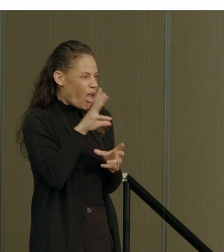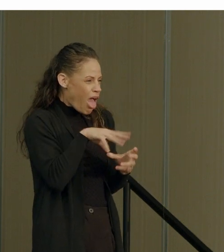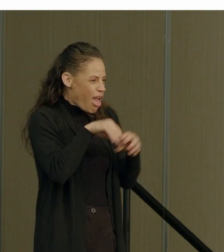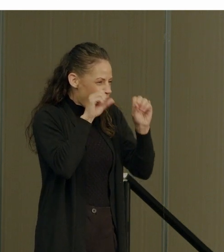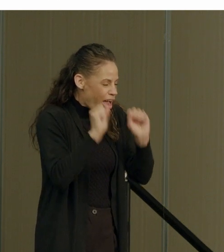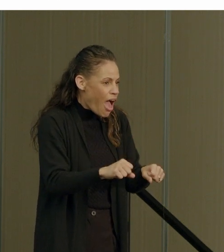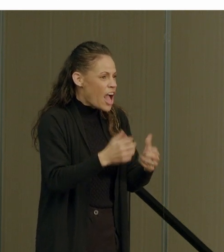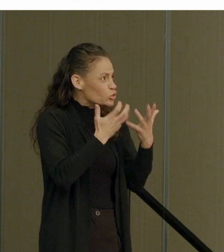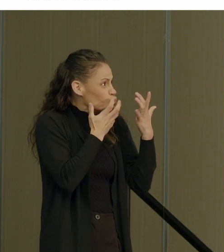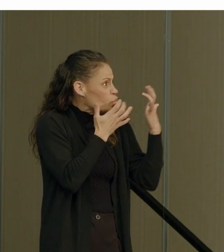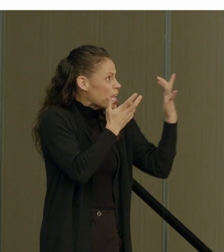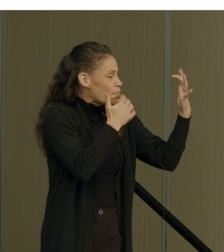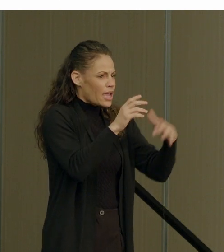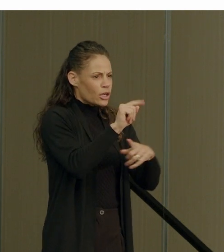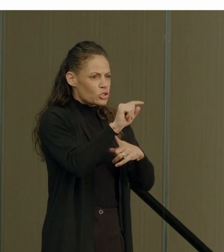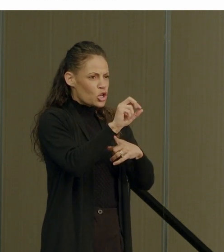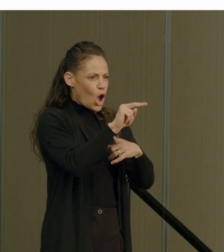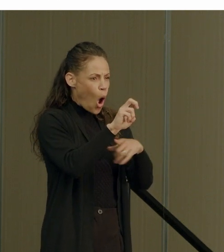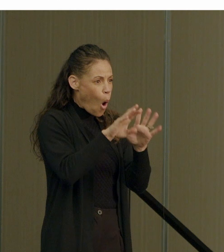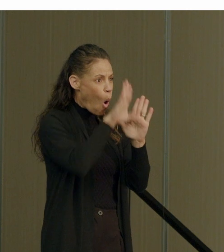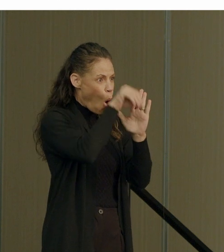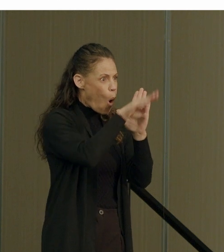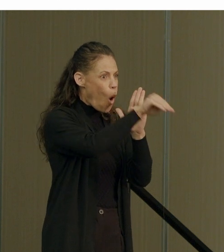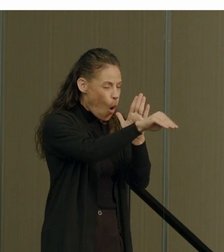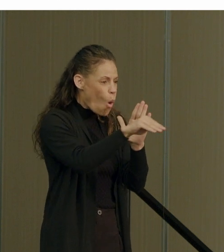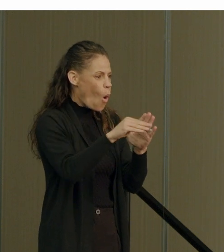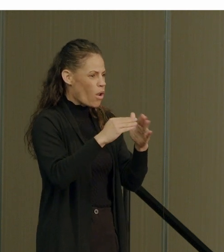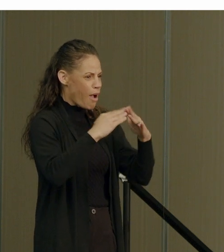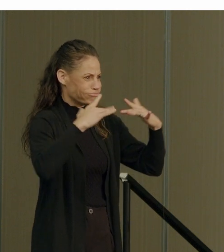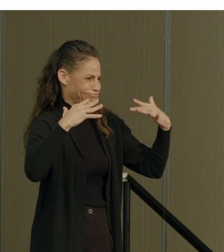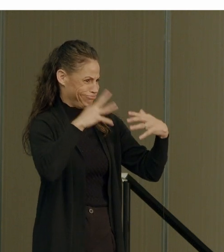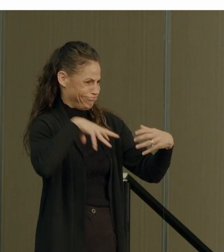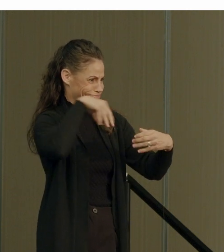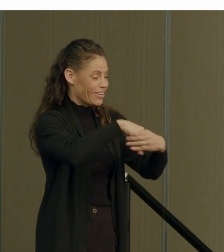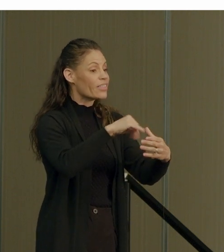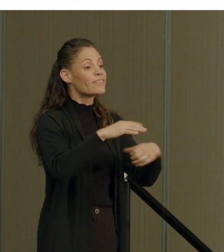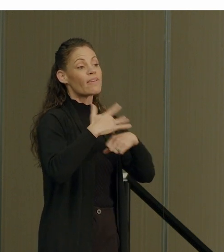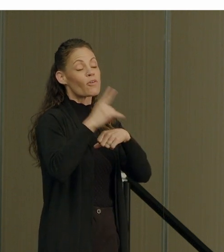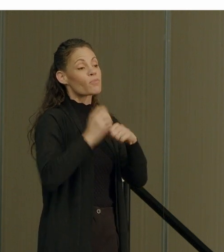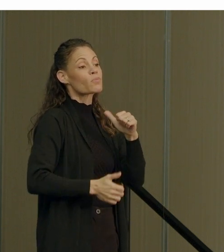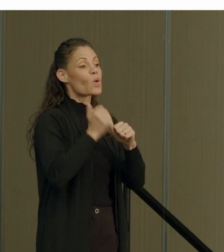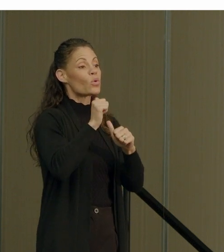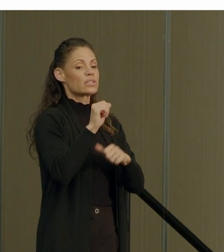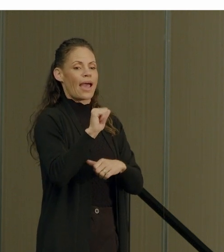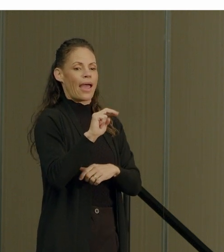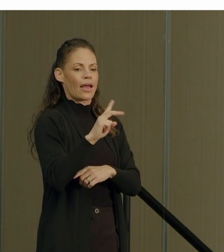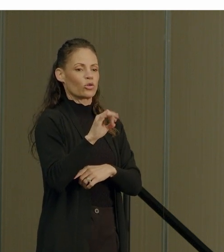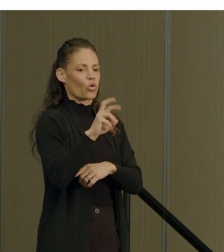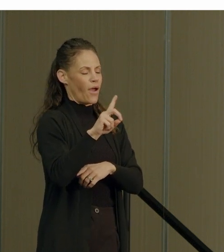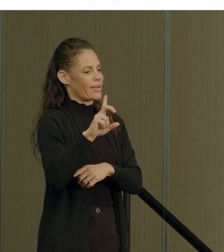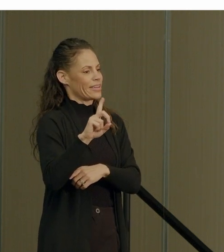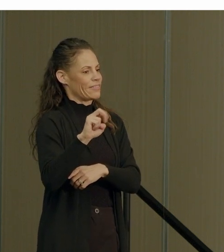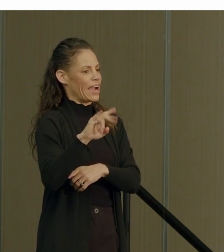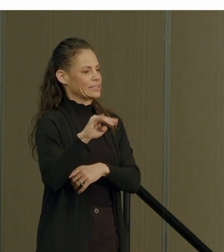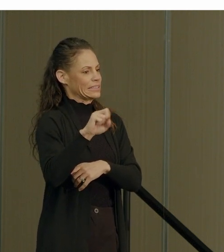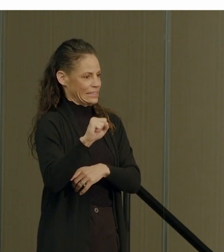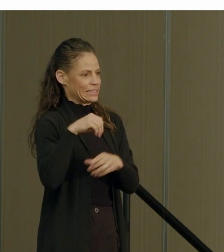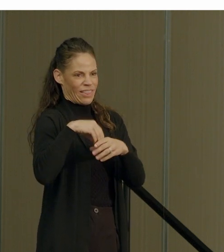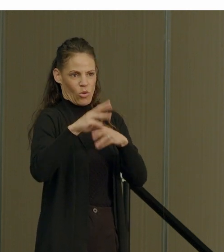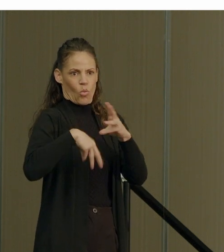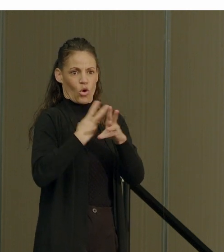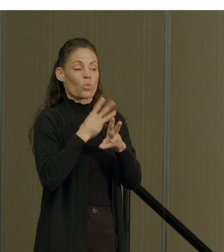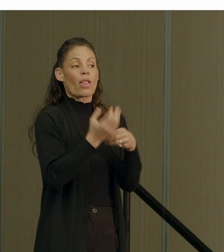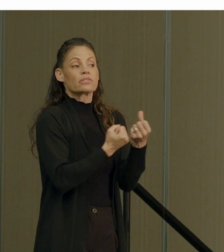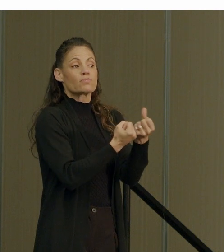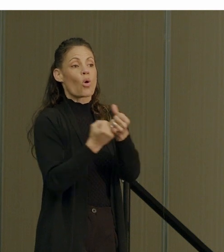like screaming in caption. The feature is available for most of the Android devices in the US now, with support for more languages and countries